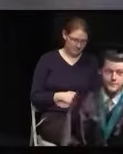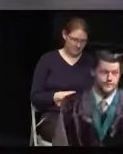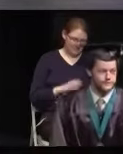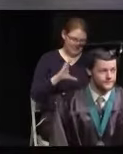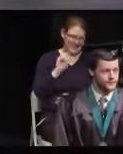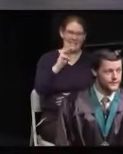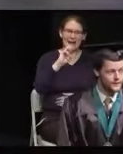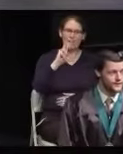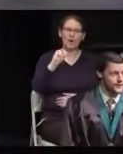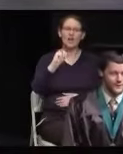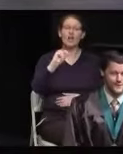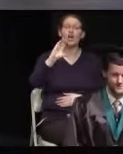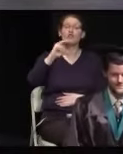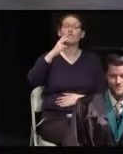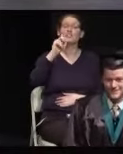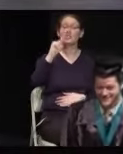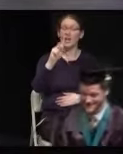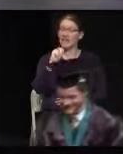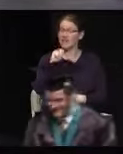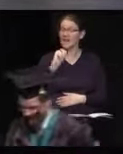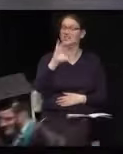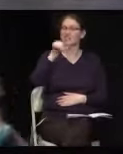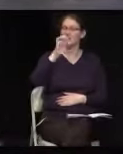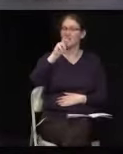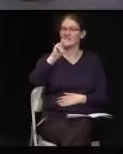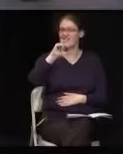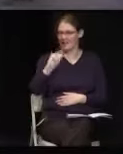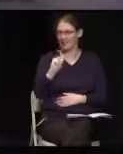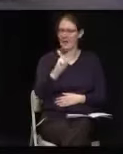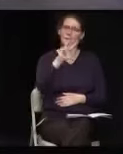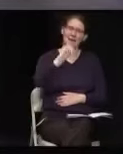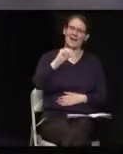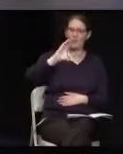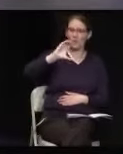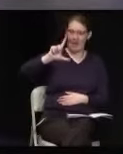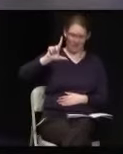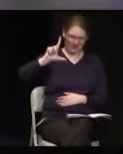Cameron Christian Jensen, magna cum laude.